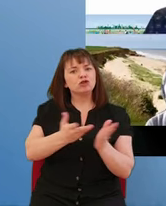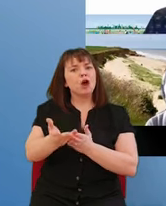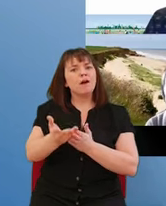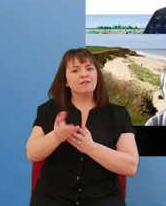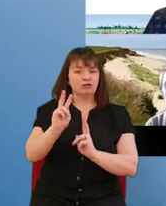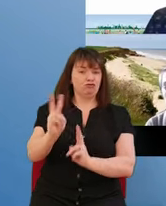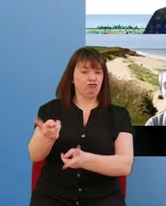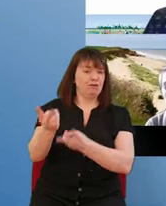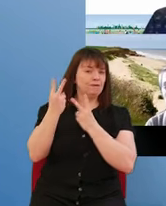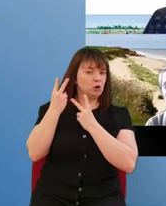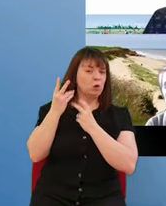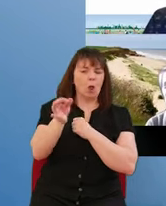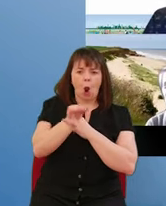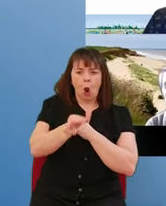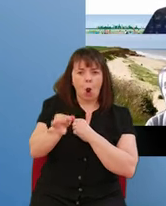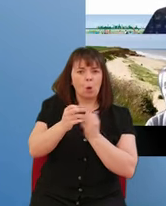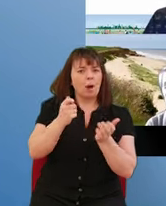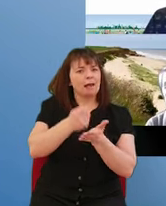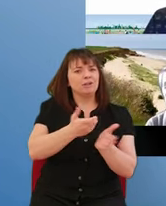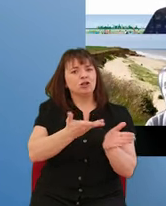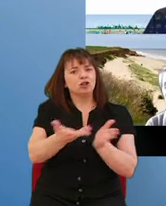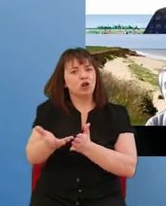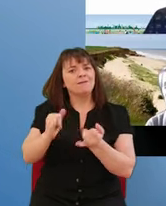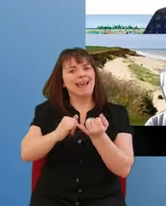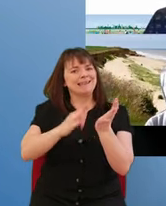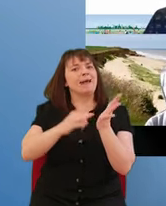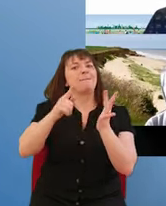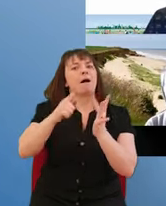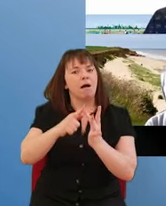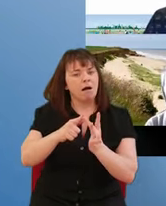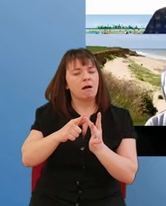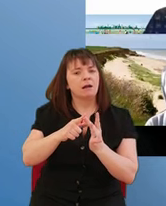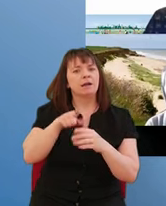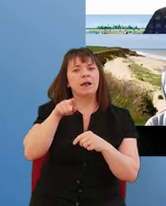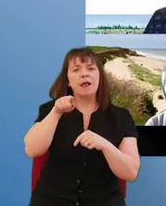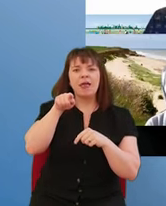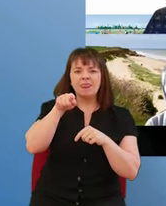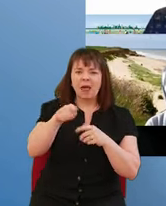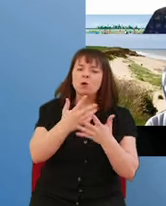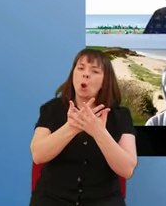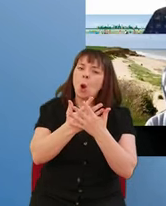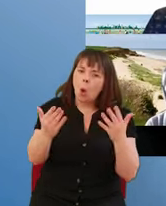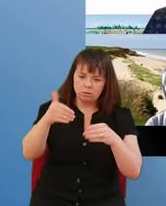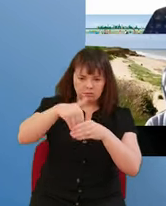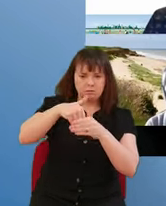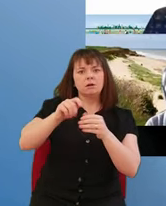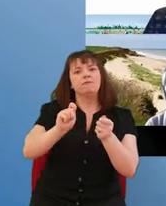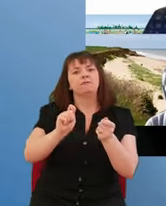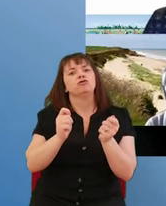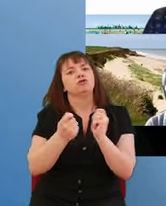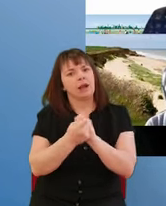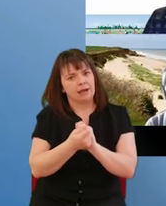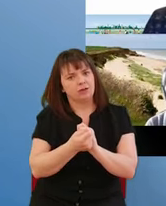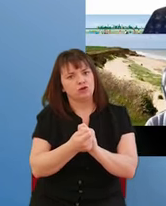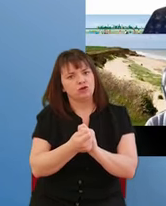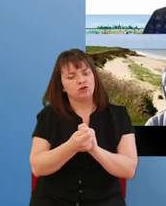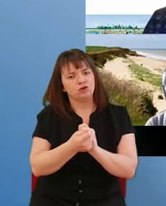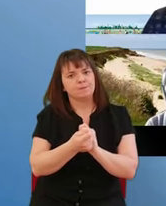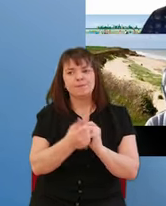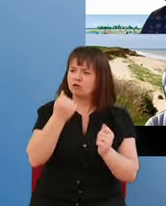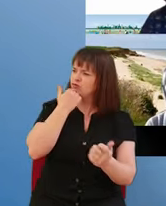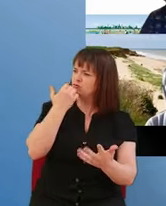following some really helpful feedback from LMC colleagues. The majority of the checks are included within